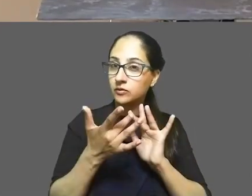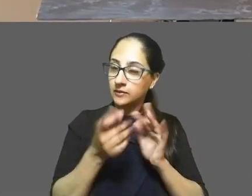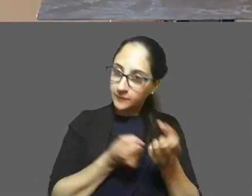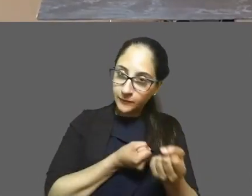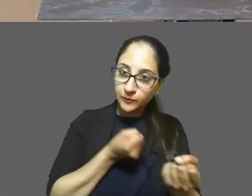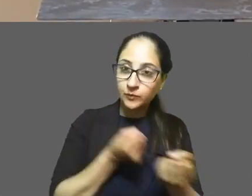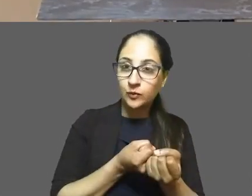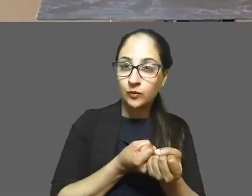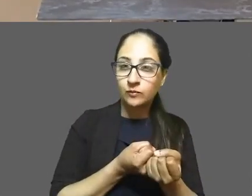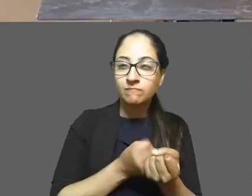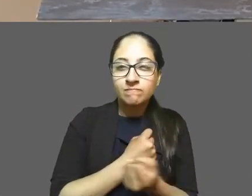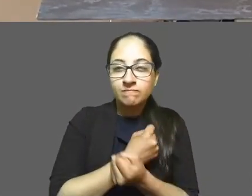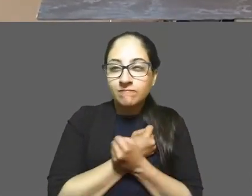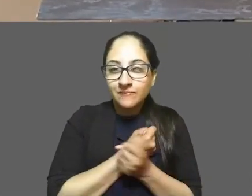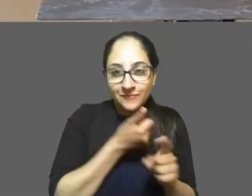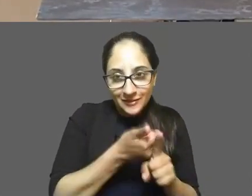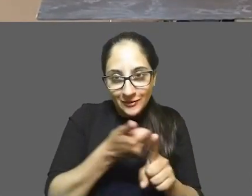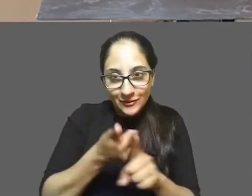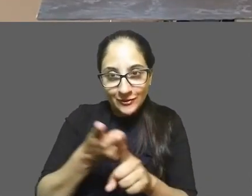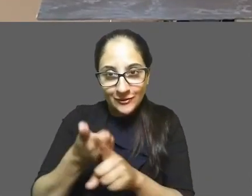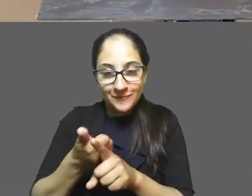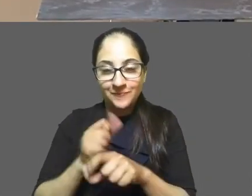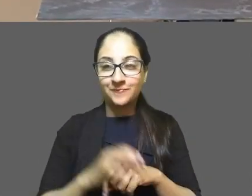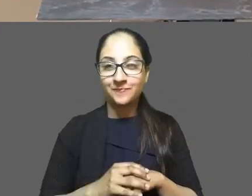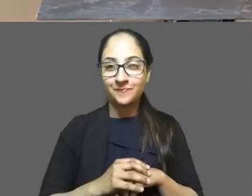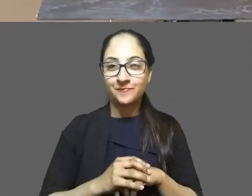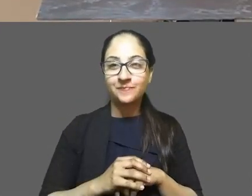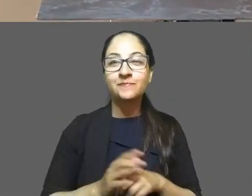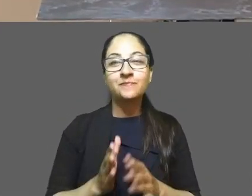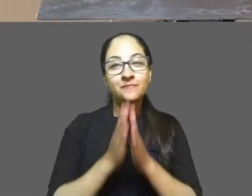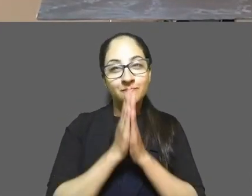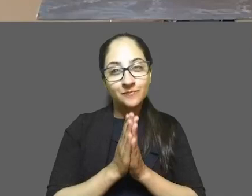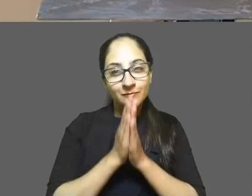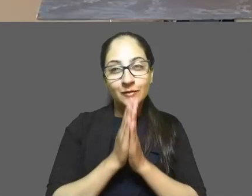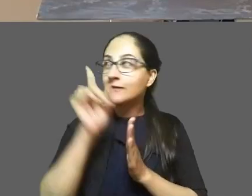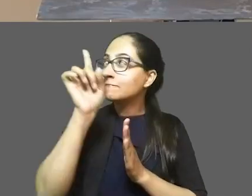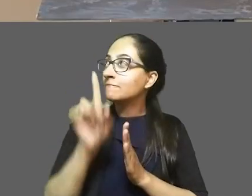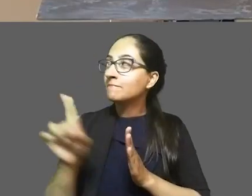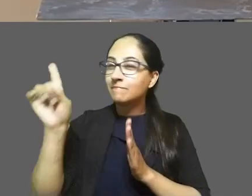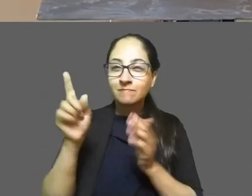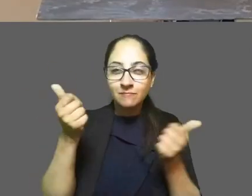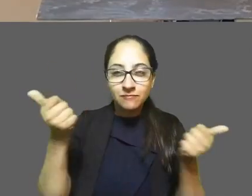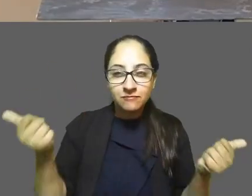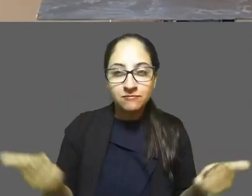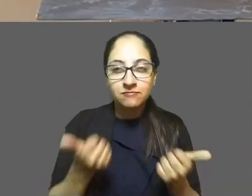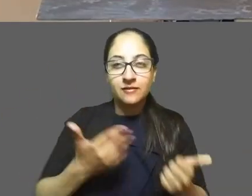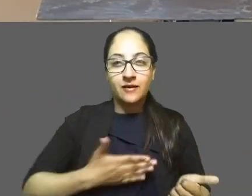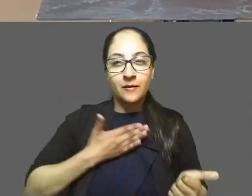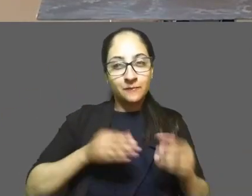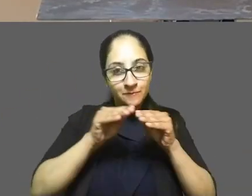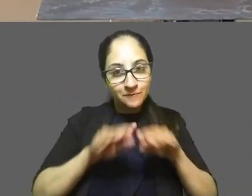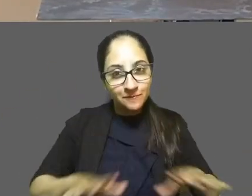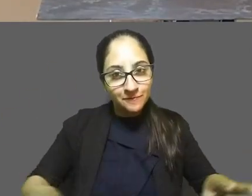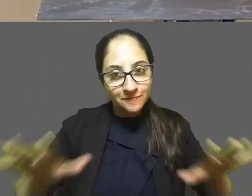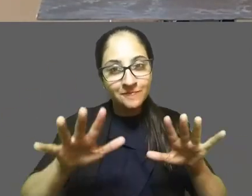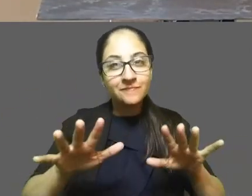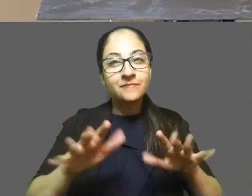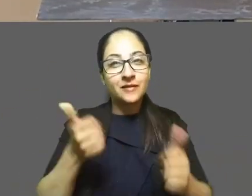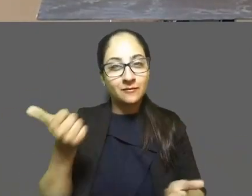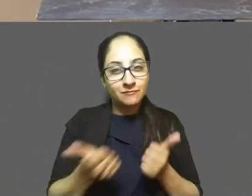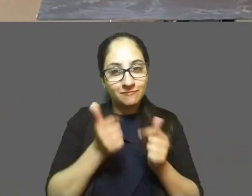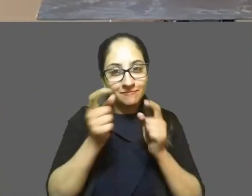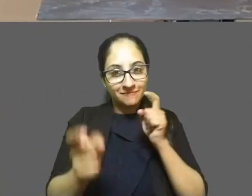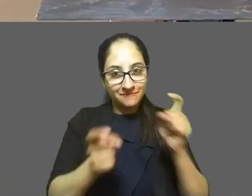our love to each and every one of you. And we wish you much happiness, joy,